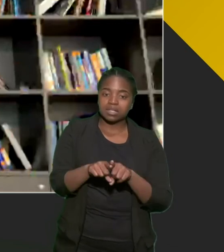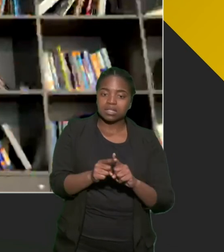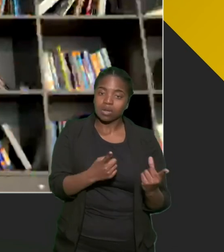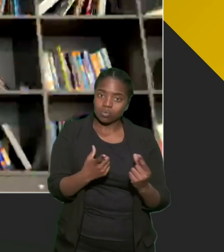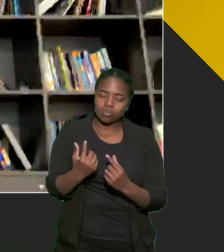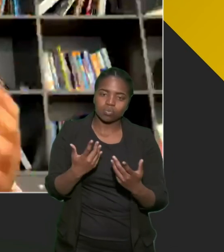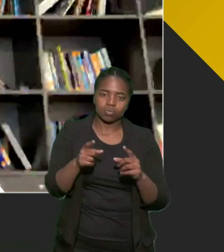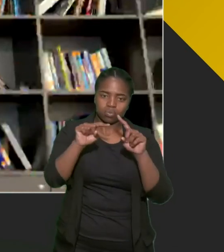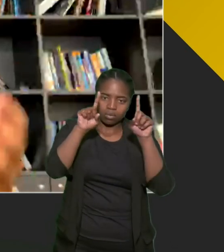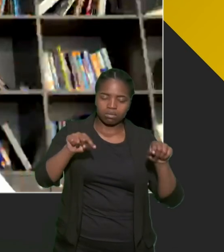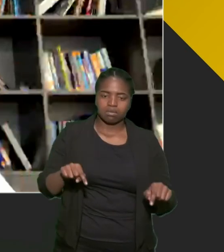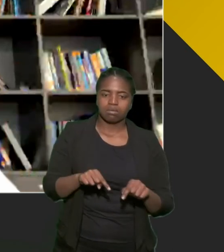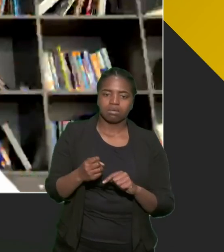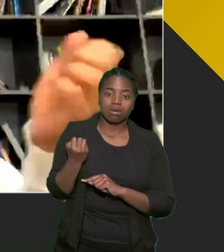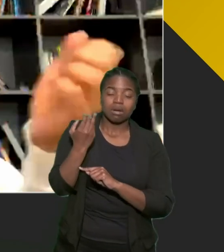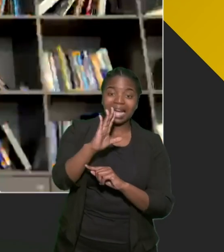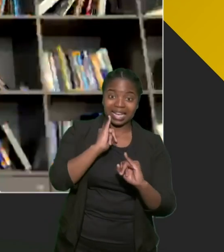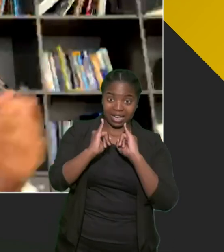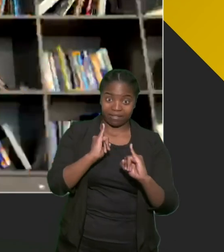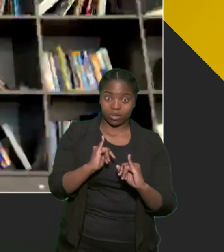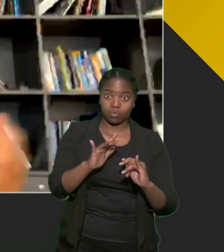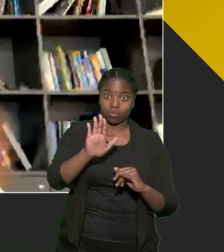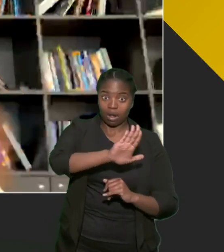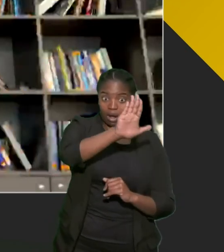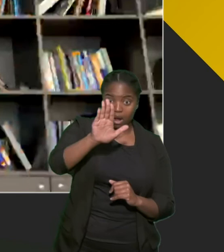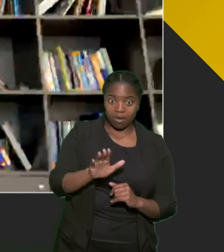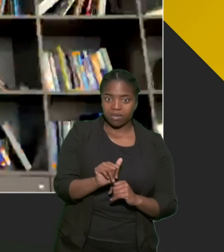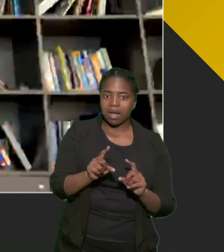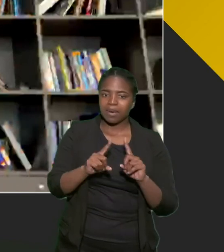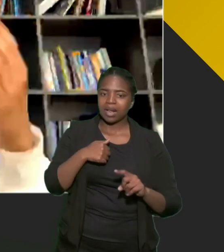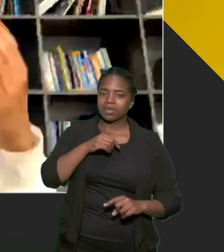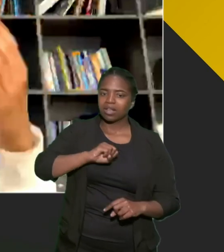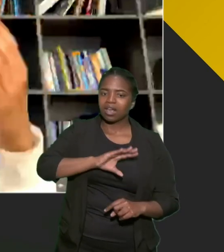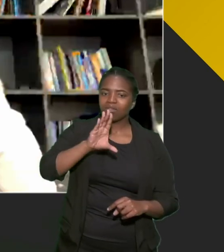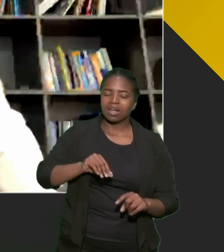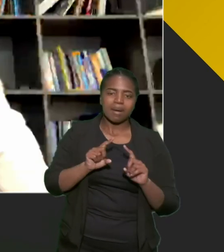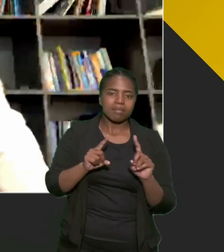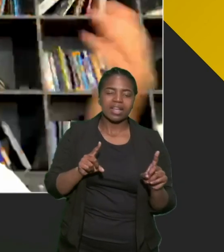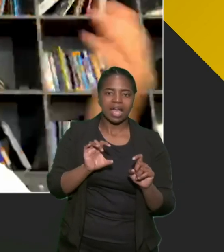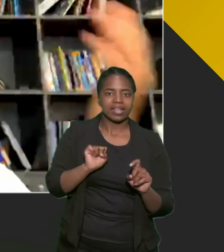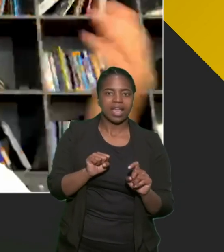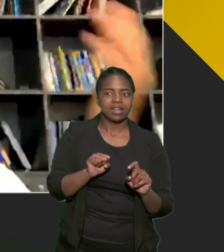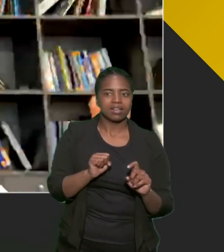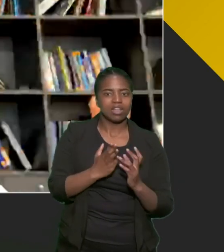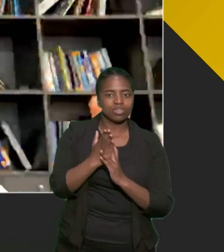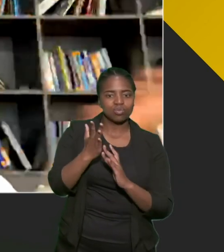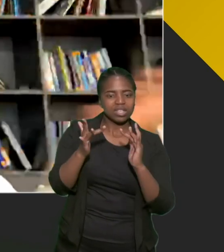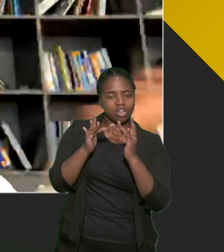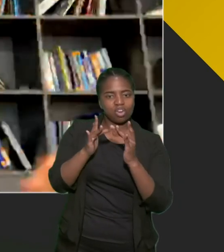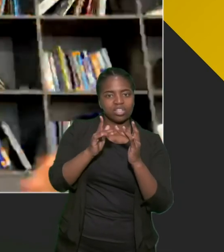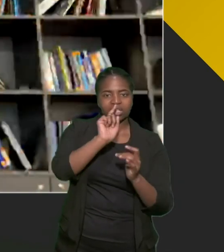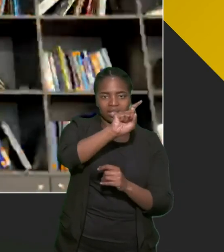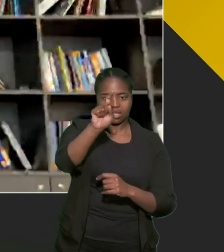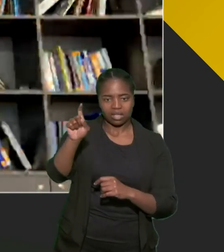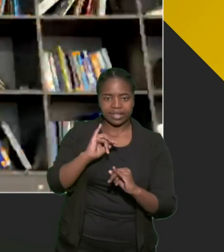Podcast, is that I've been having reviews all around the continent, but I'm in South Africa because of the